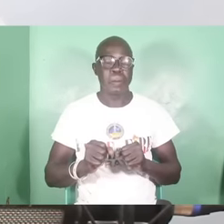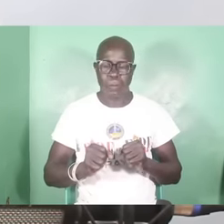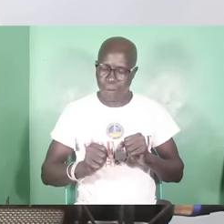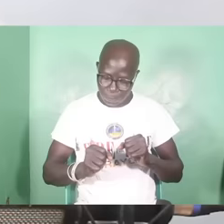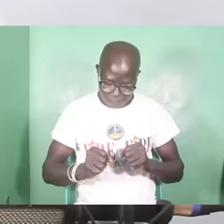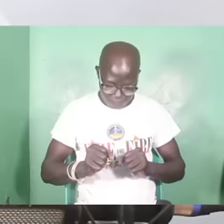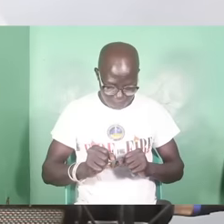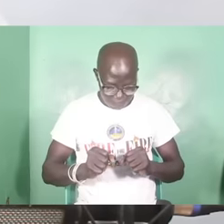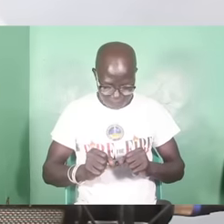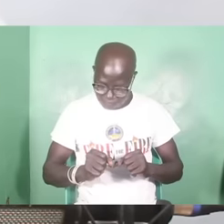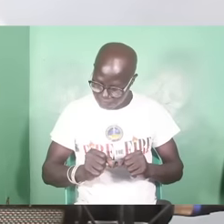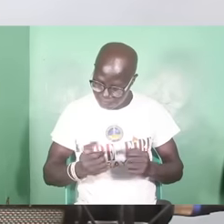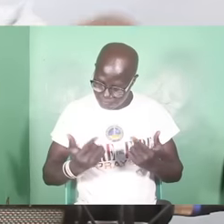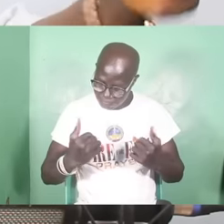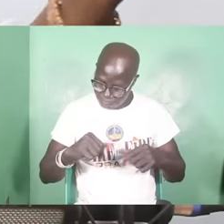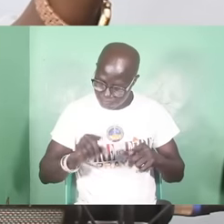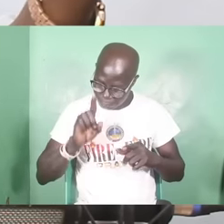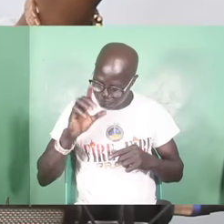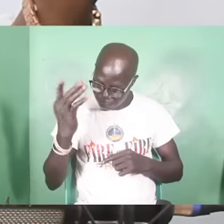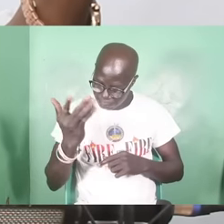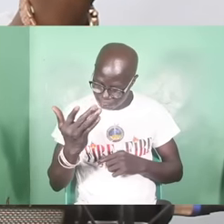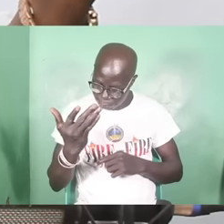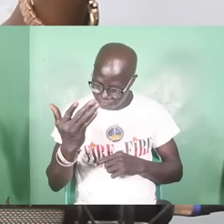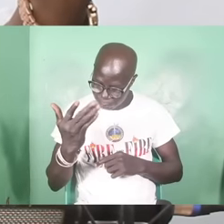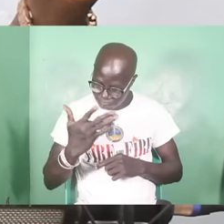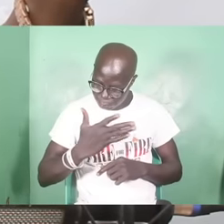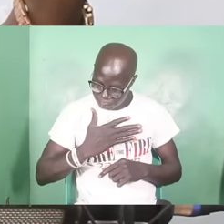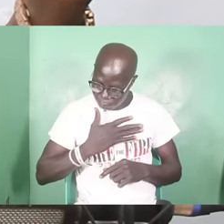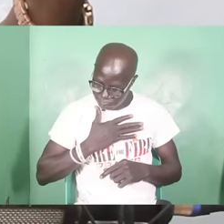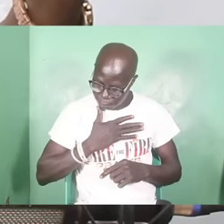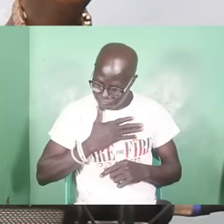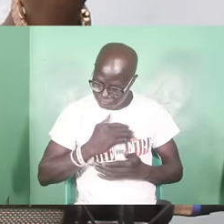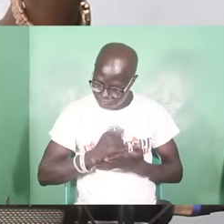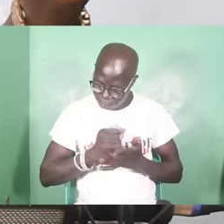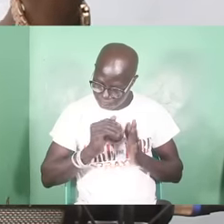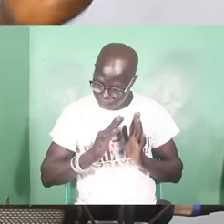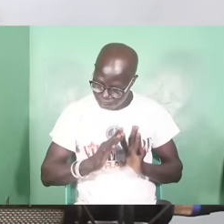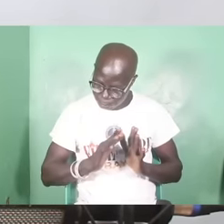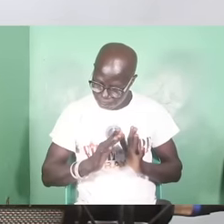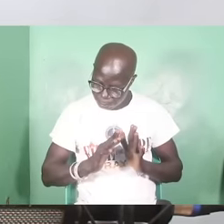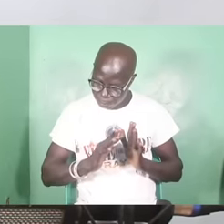There is something that makes me come into your presence, my